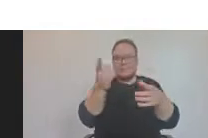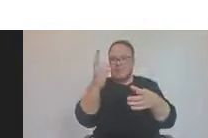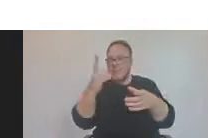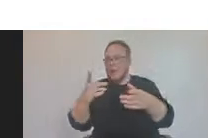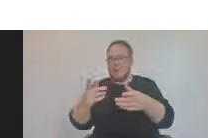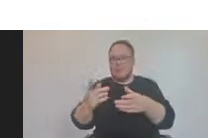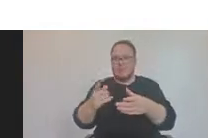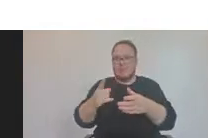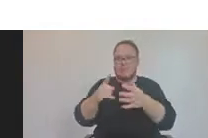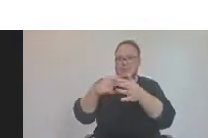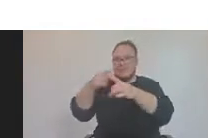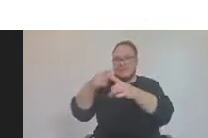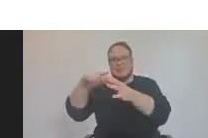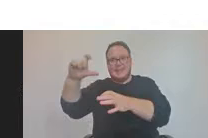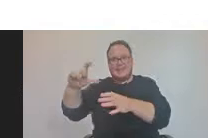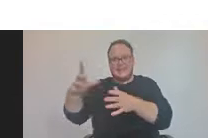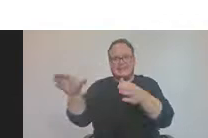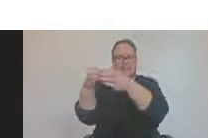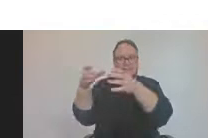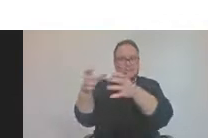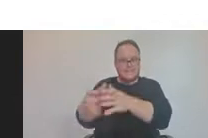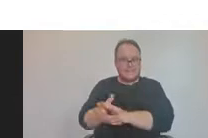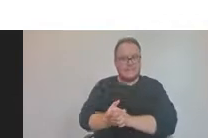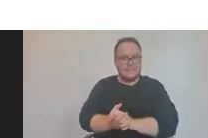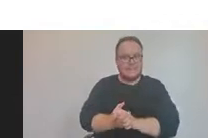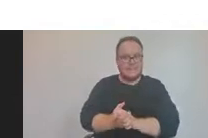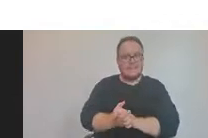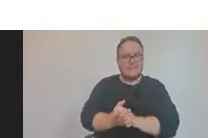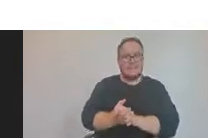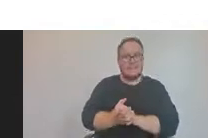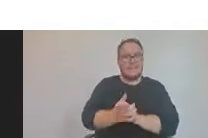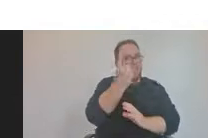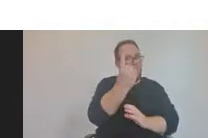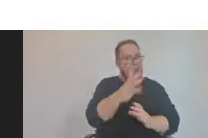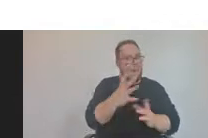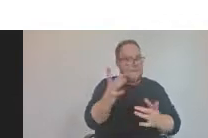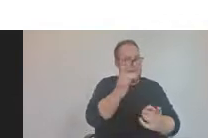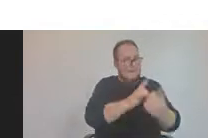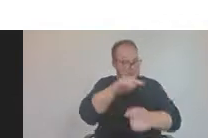committee meetings in common, and indeed we're having a single annual general meeting. We are still